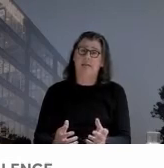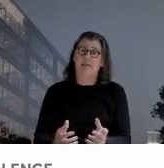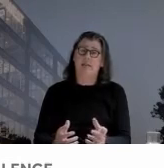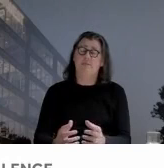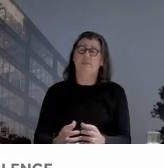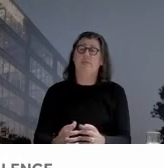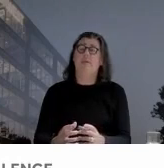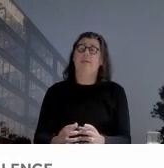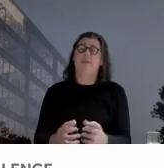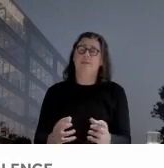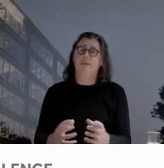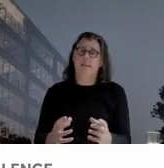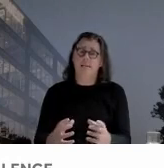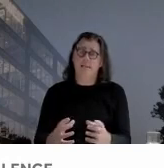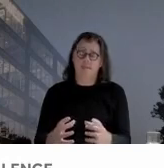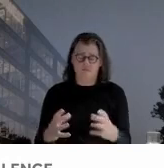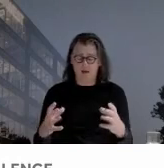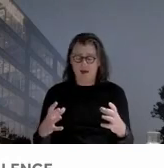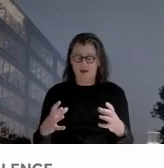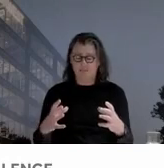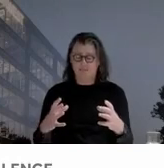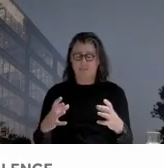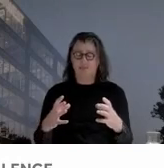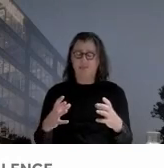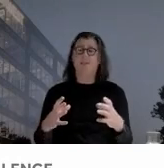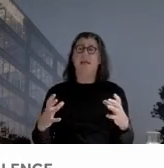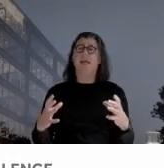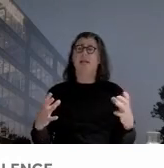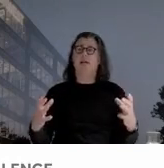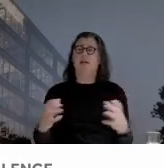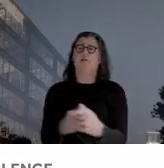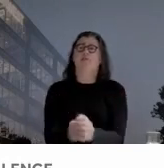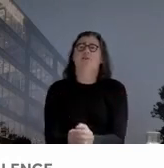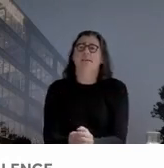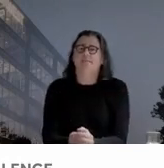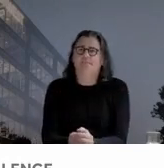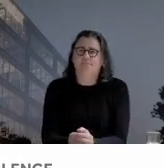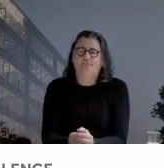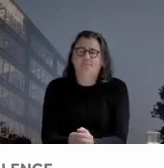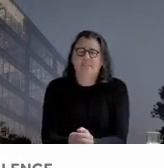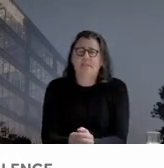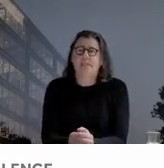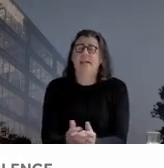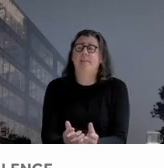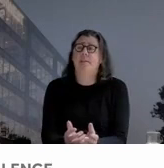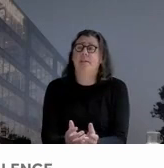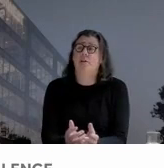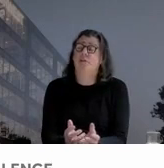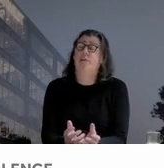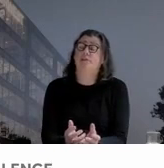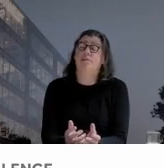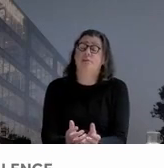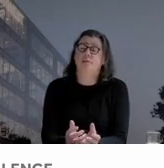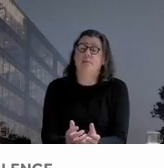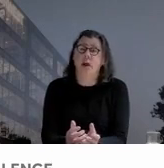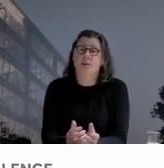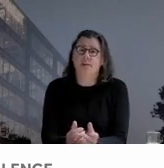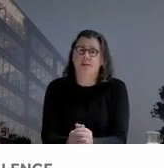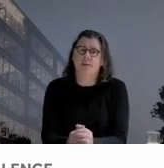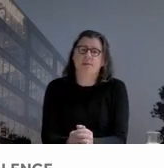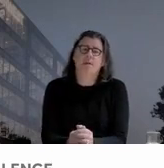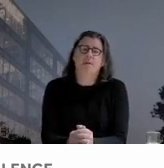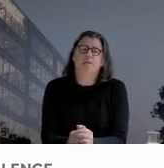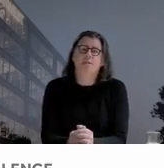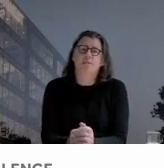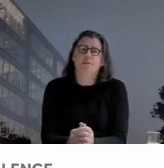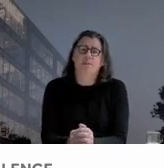landing on its leaves. These are the things that define the scale of the tree. The same thing could and should be true for